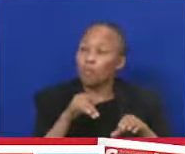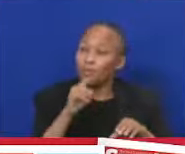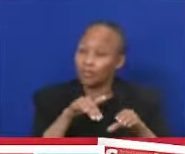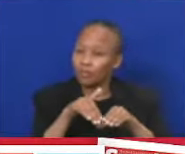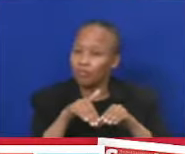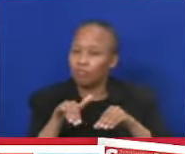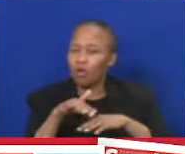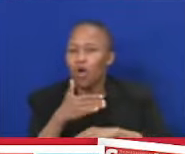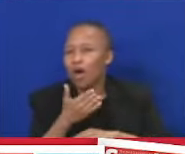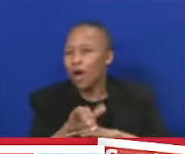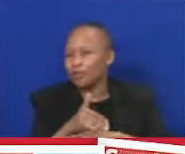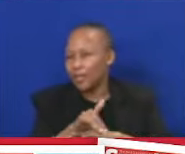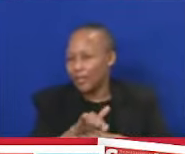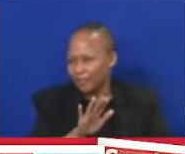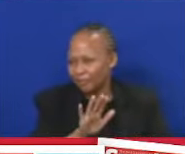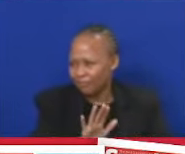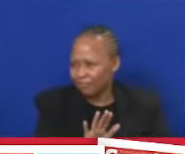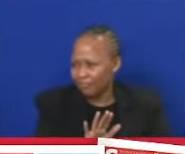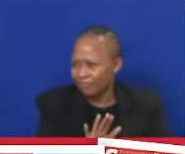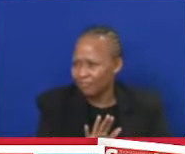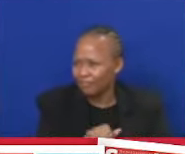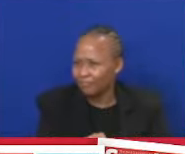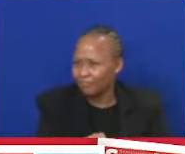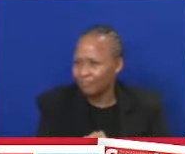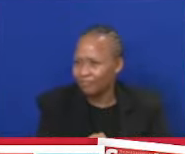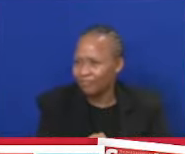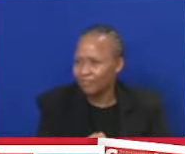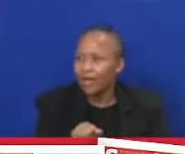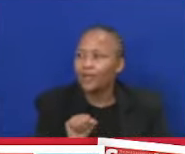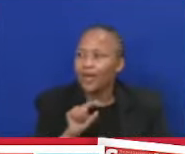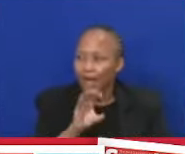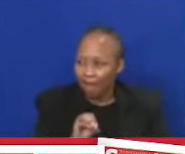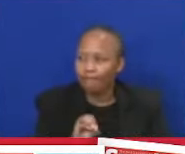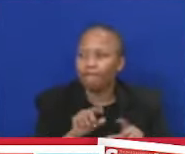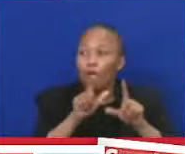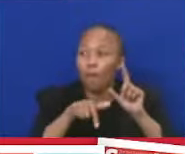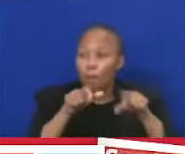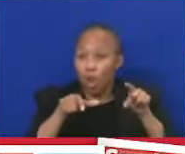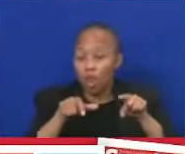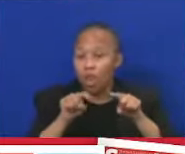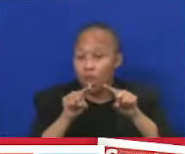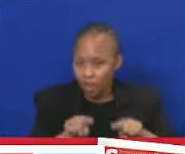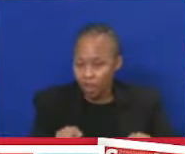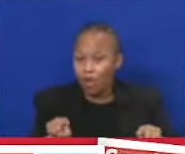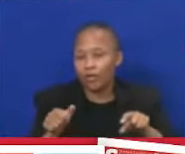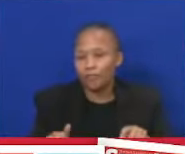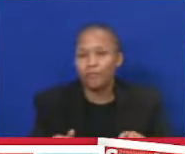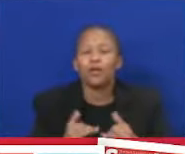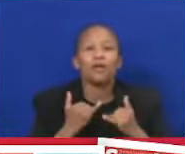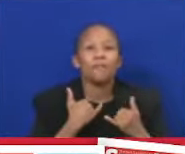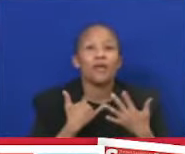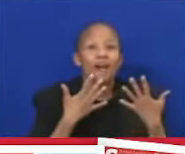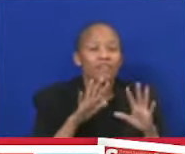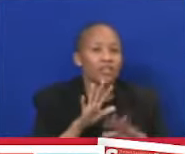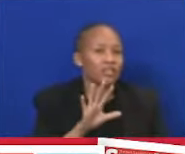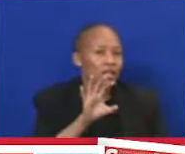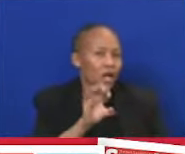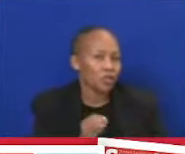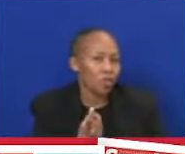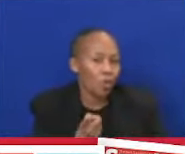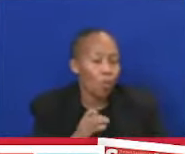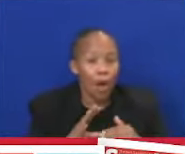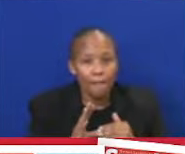cottages. So I requested one member of the combat team to remain with